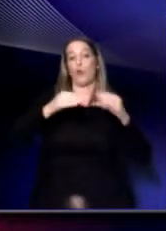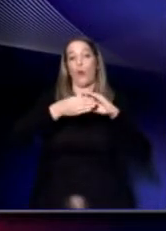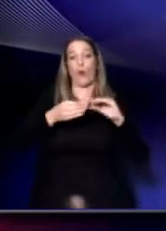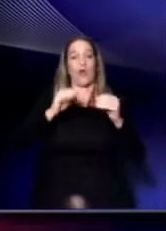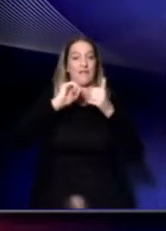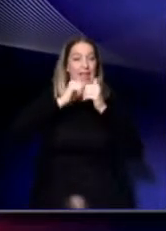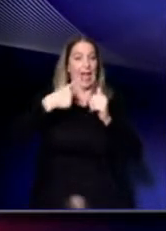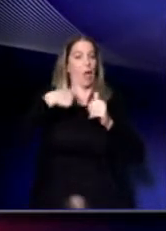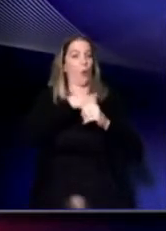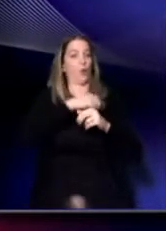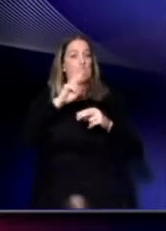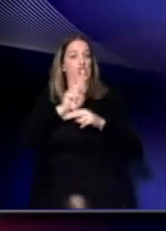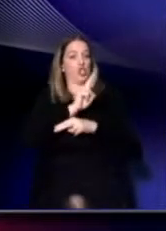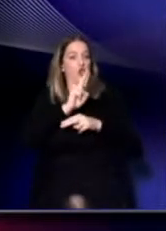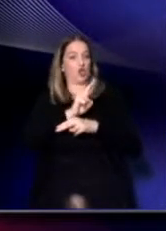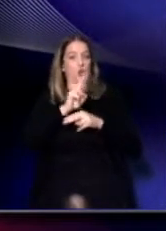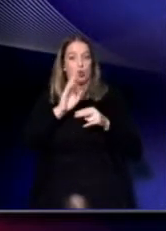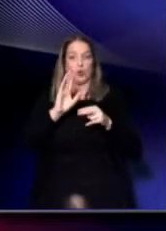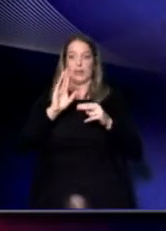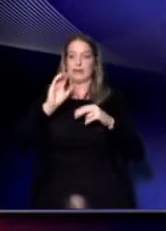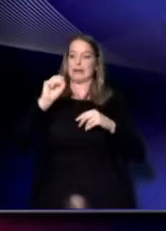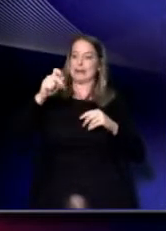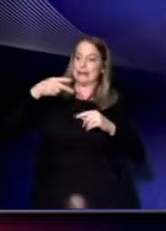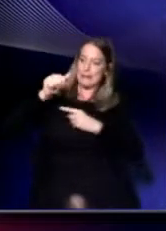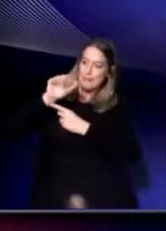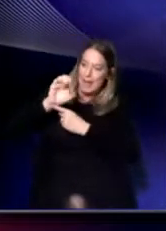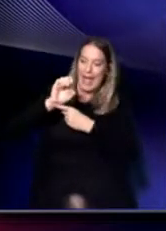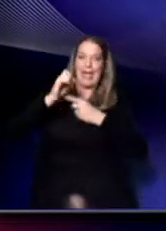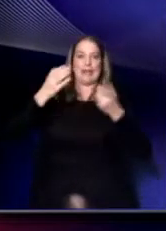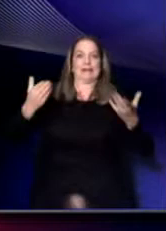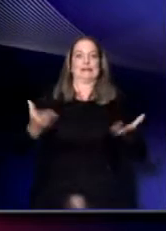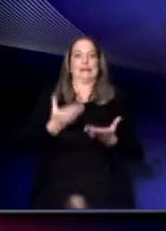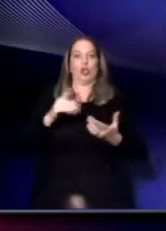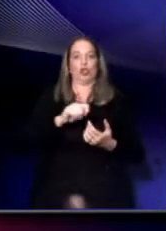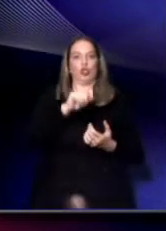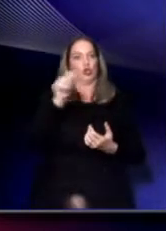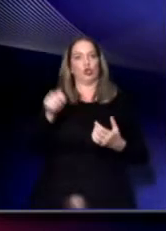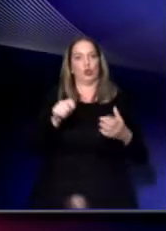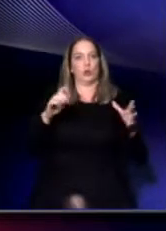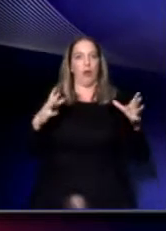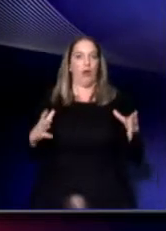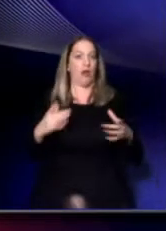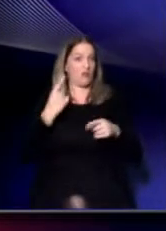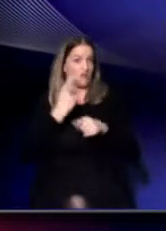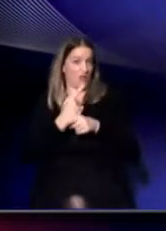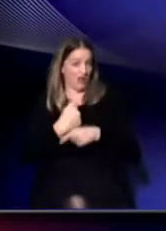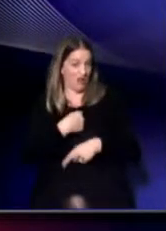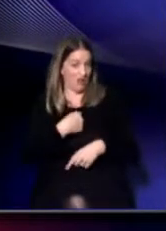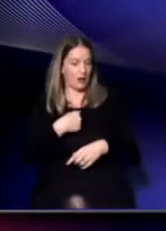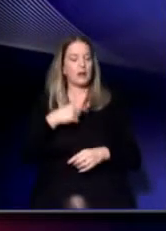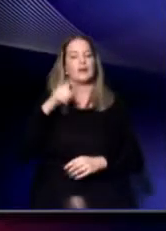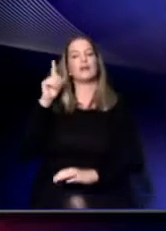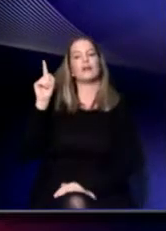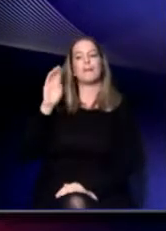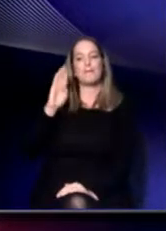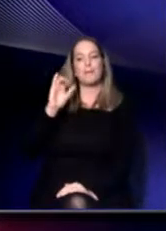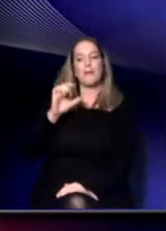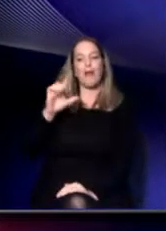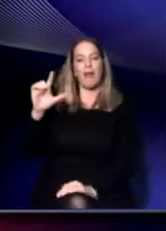space. Am I kind of on the right path there? Absolutely, yes. So, Mike, because of